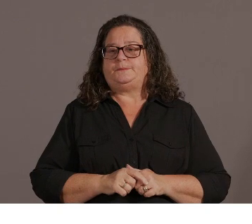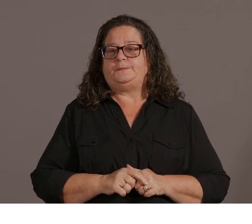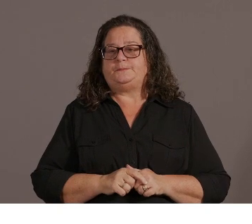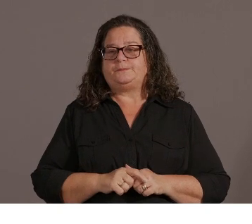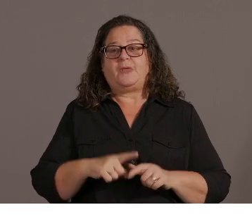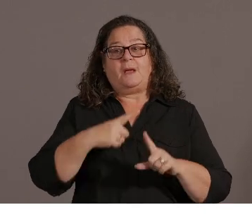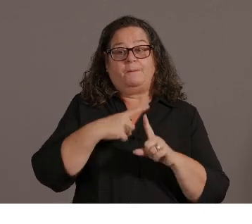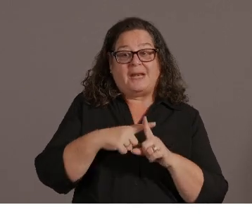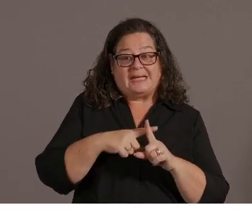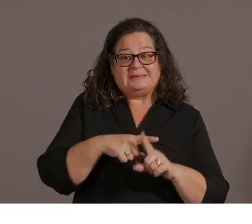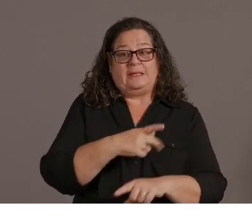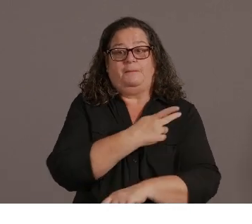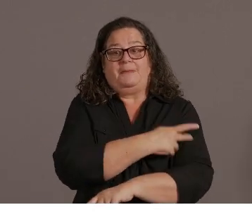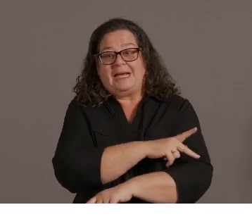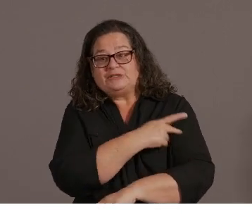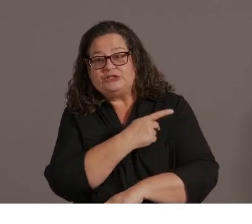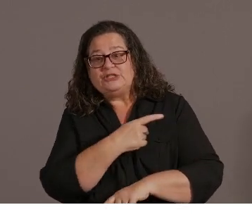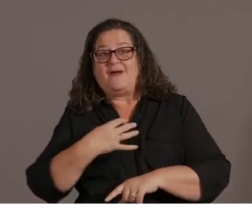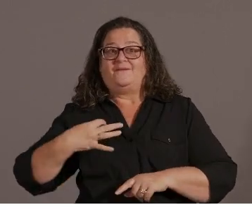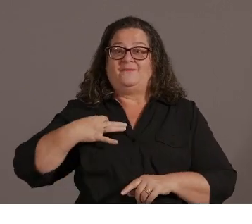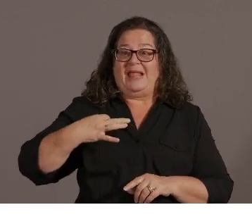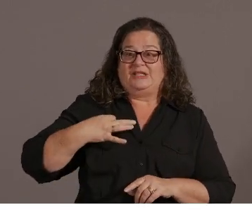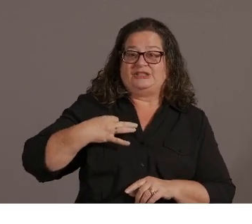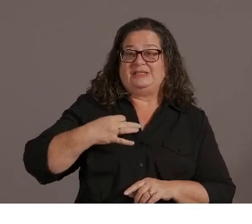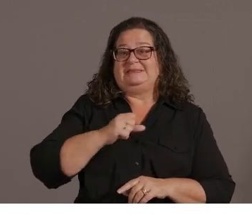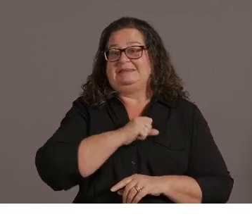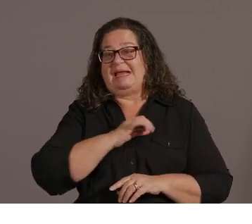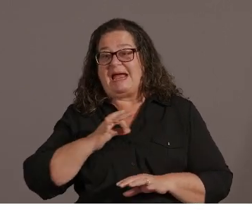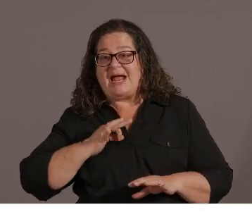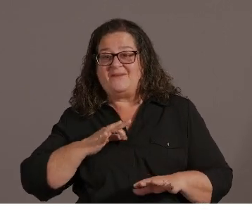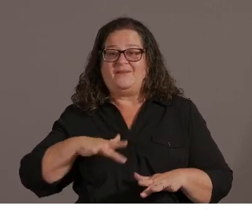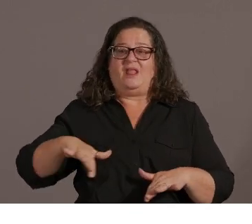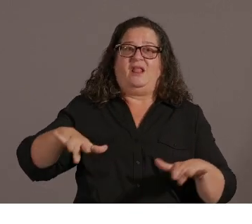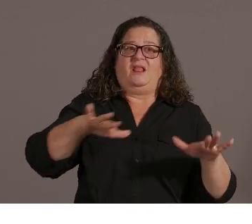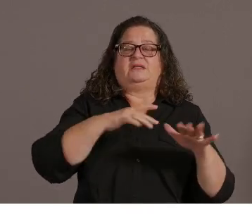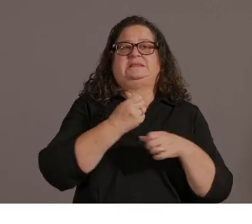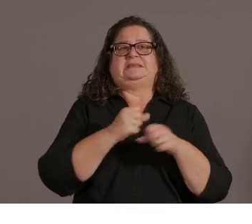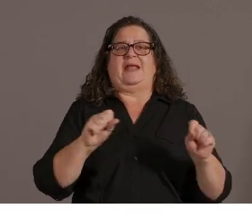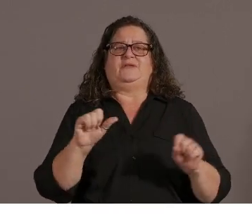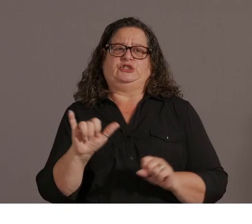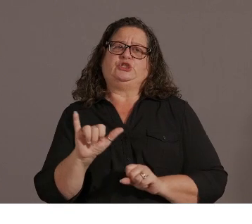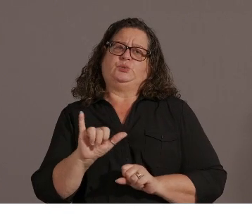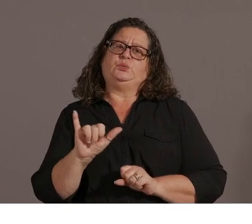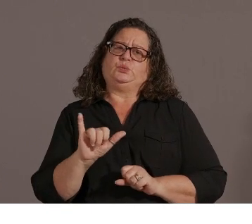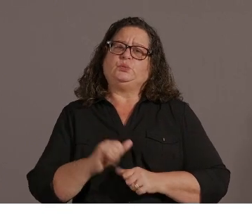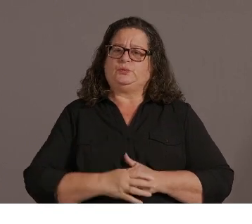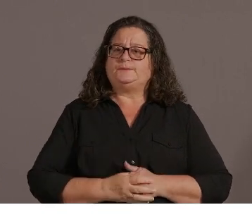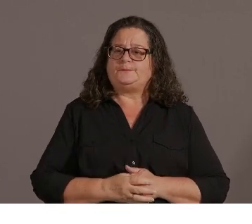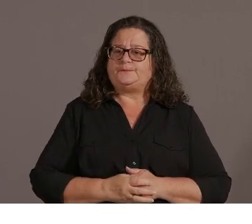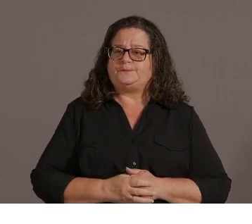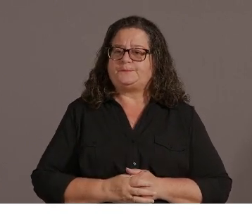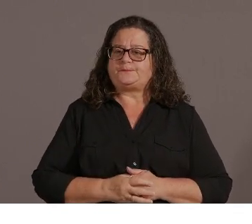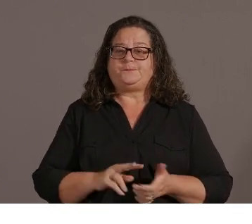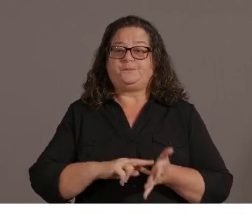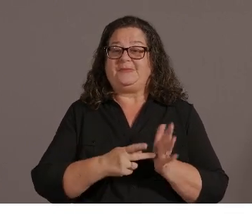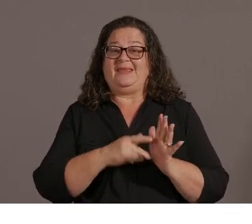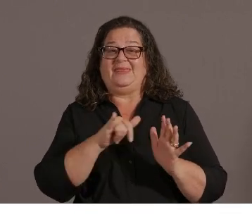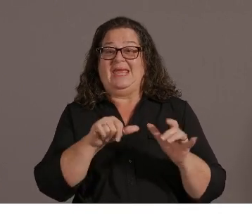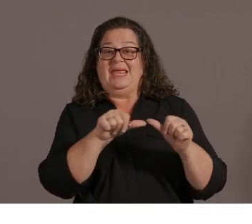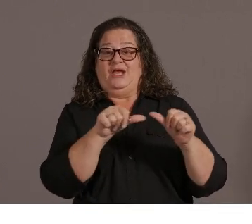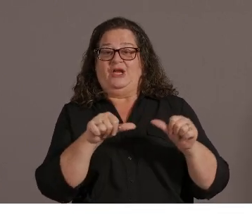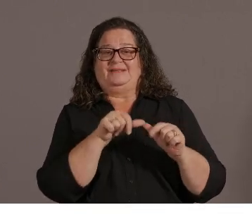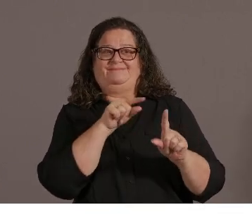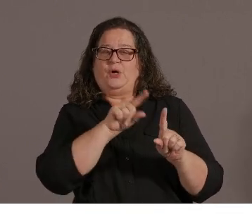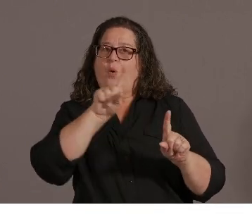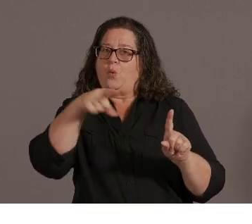and our volunteers and staff out there safe. So what we will be doing is transitioning to overnight operations only